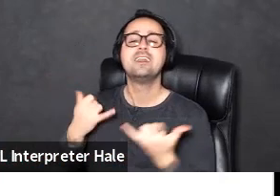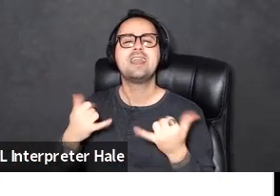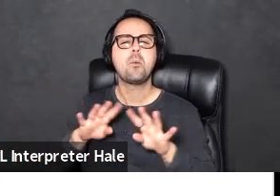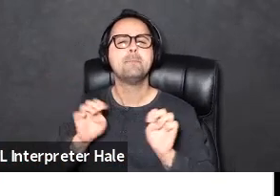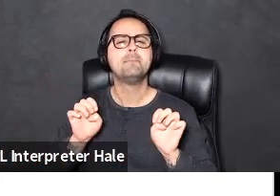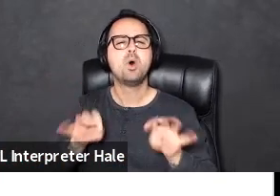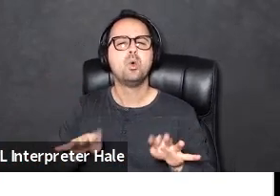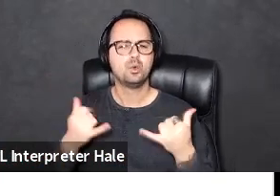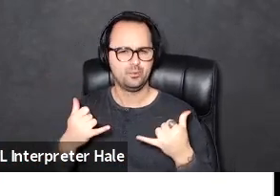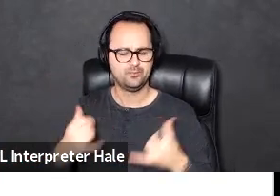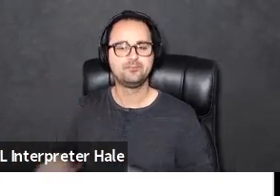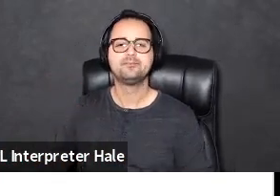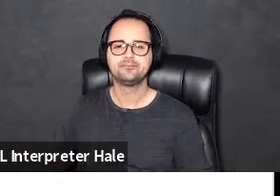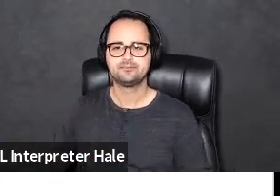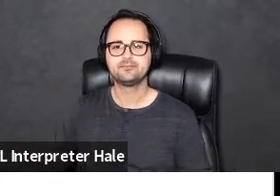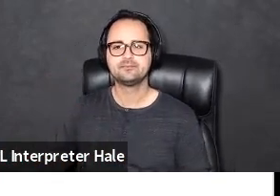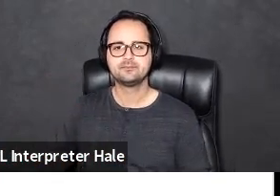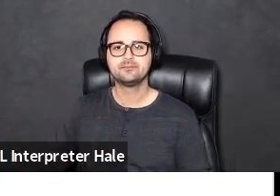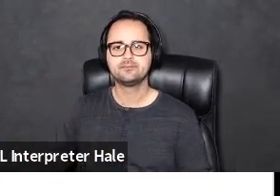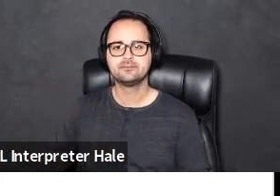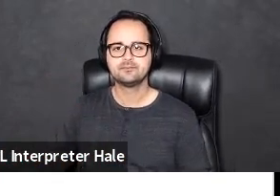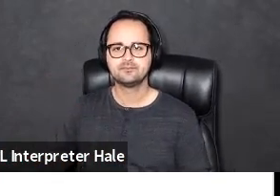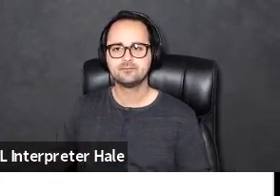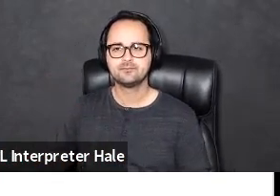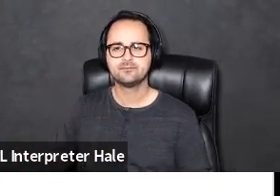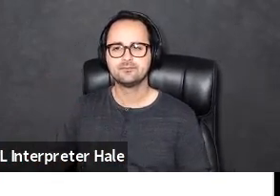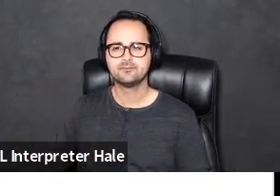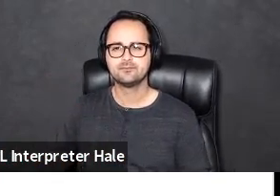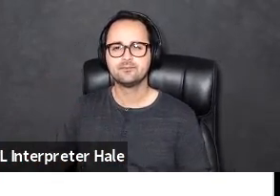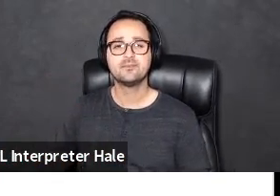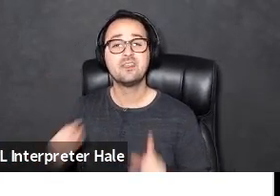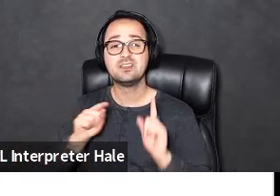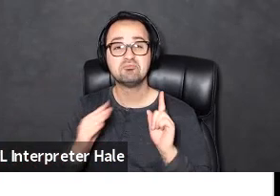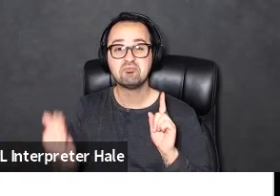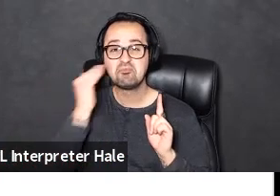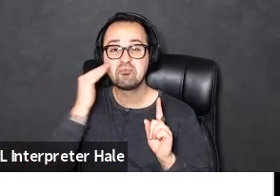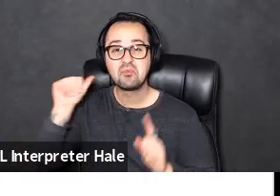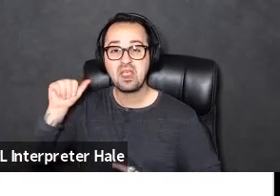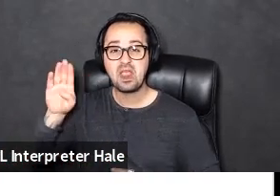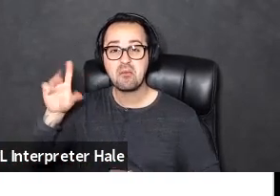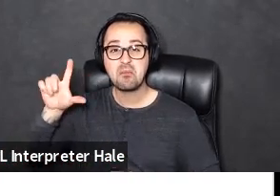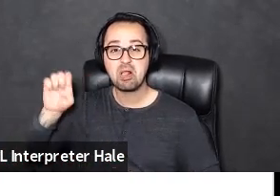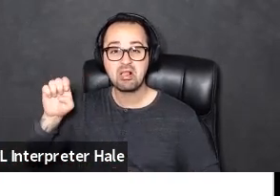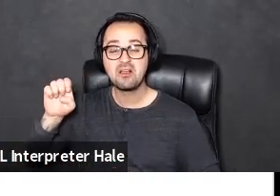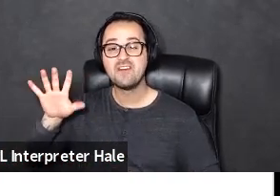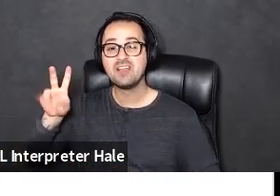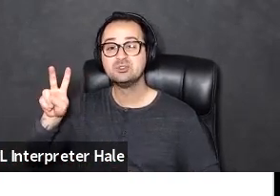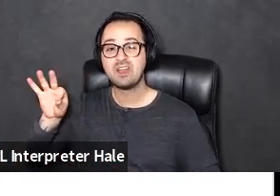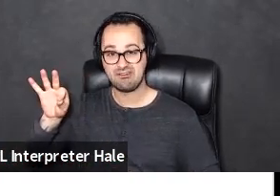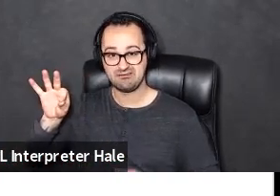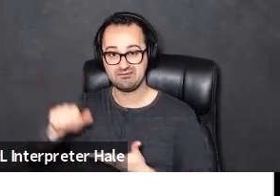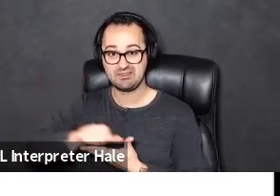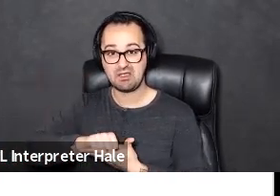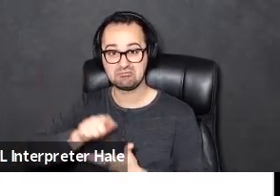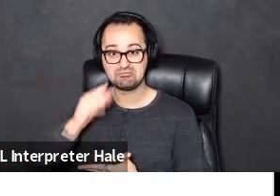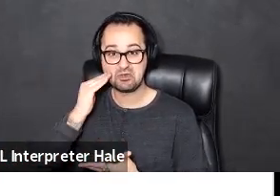question for the audience. Have you heard of an ABLE 529 account? You could